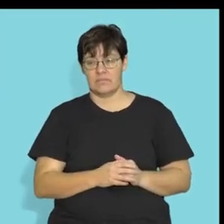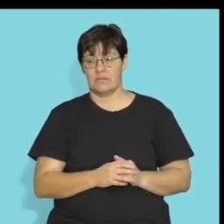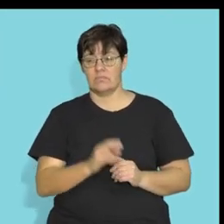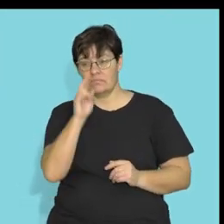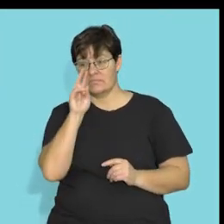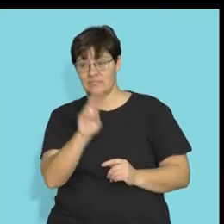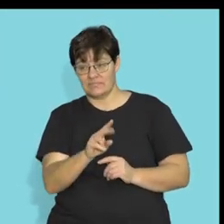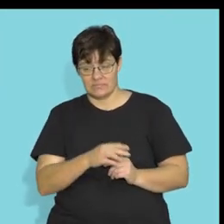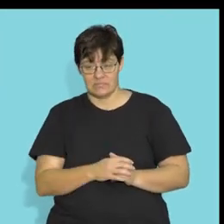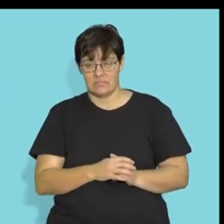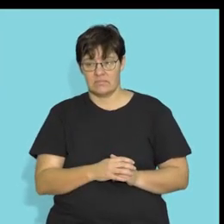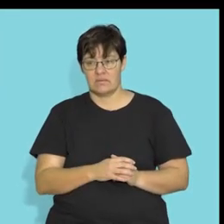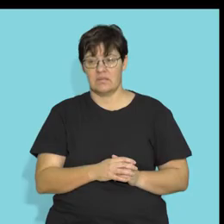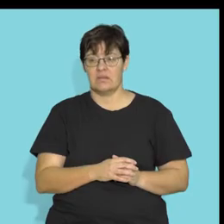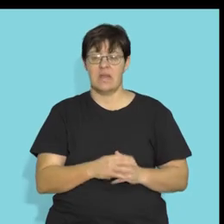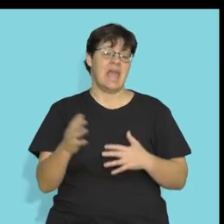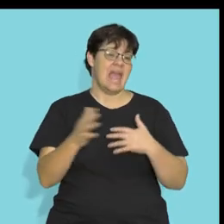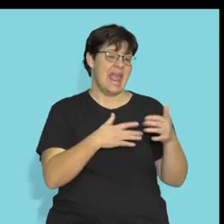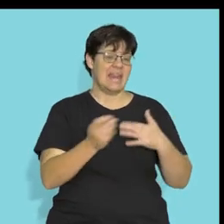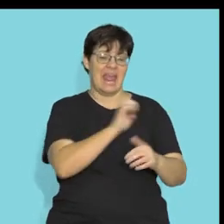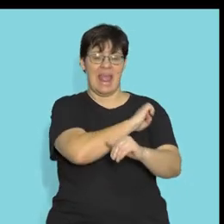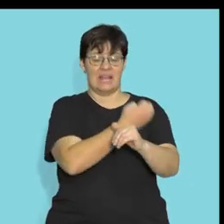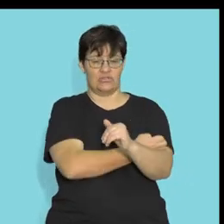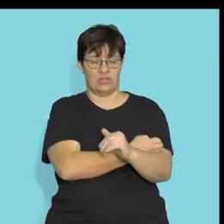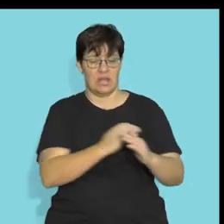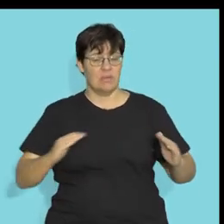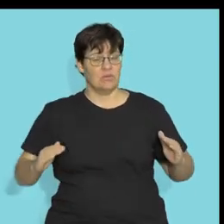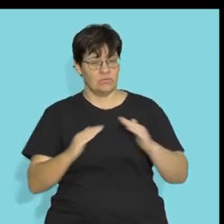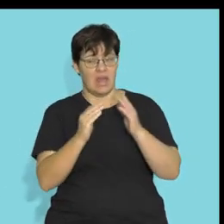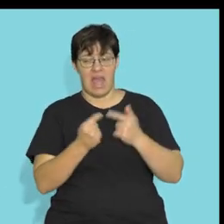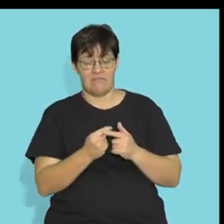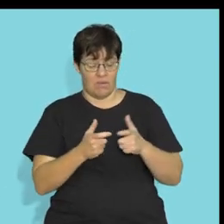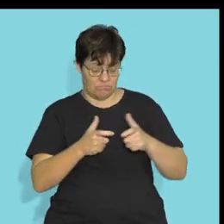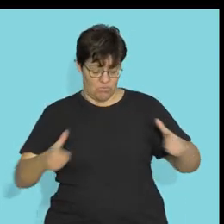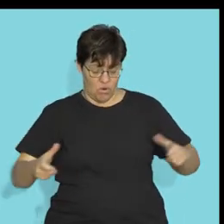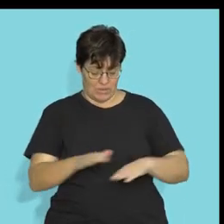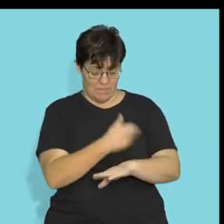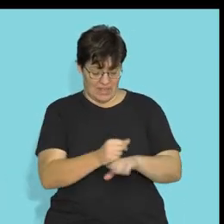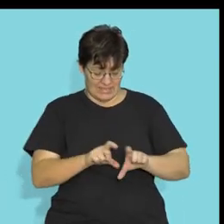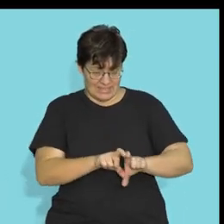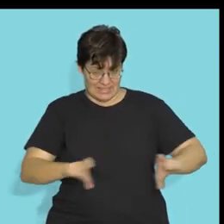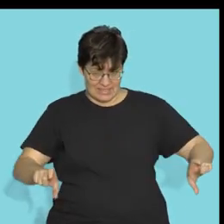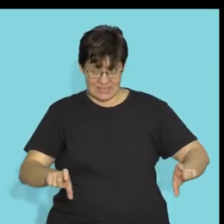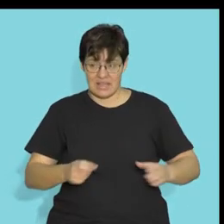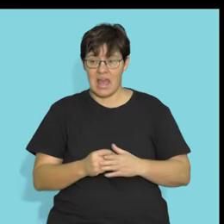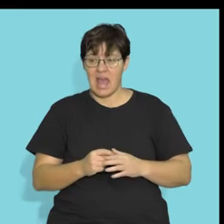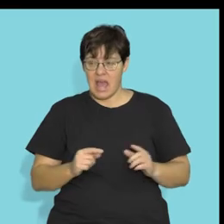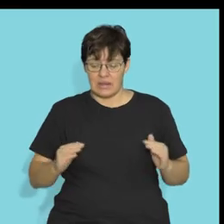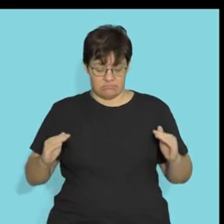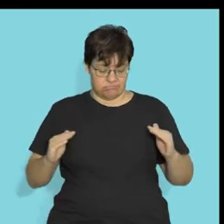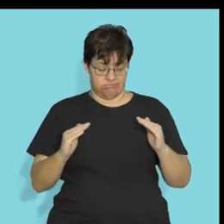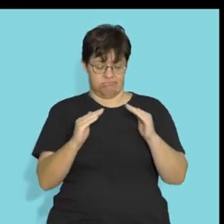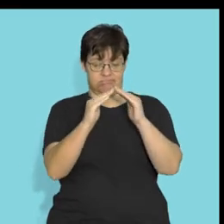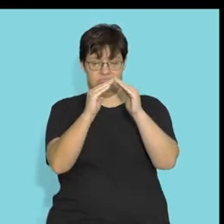As we recognize this, we're seeing that in any energy pyramid, it would take on that broad base that we see here and the narrow